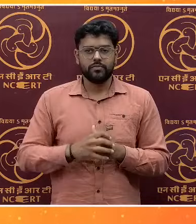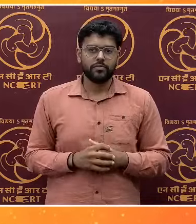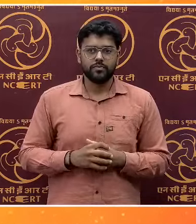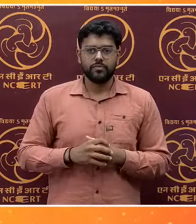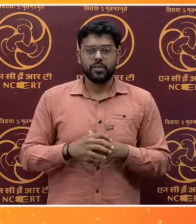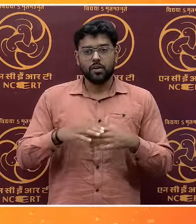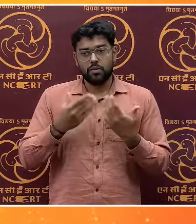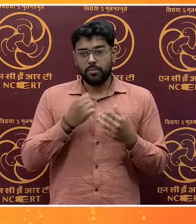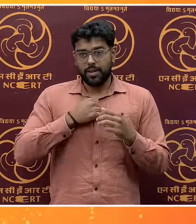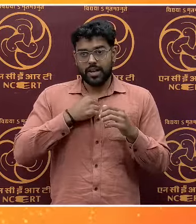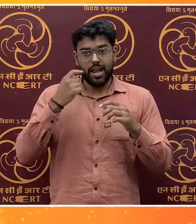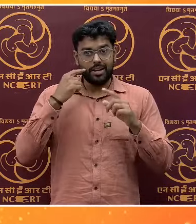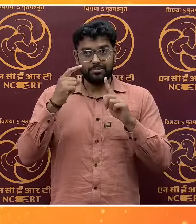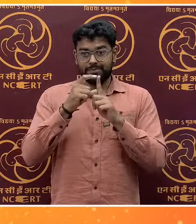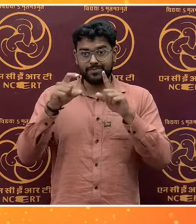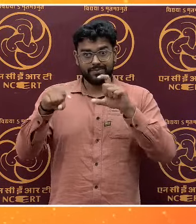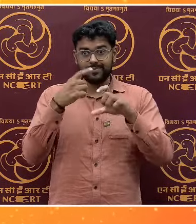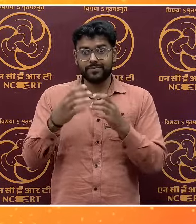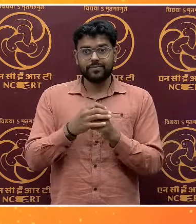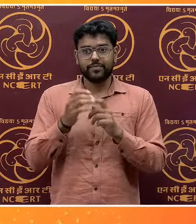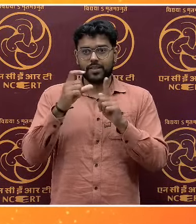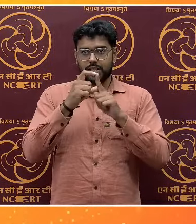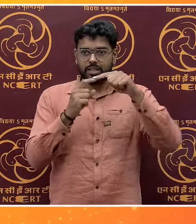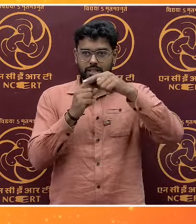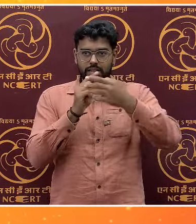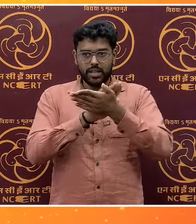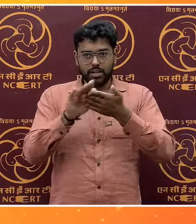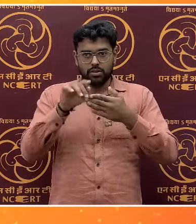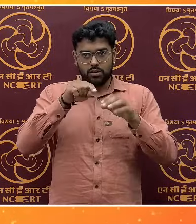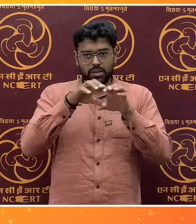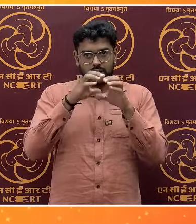8800440559. Our email ID is